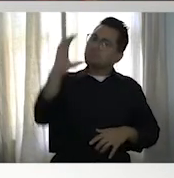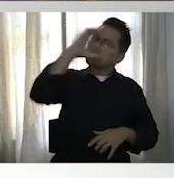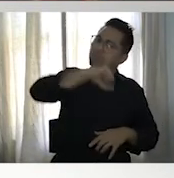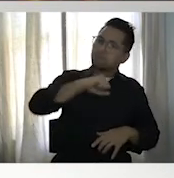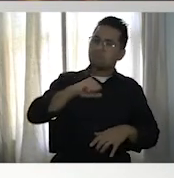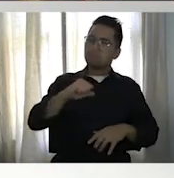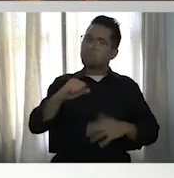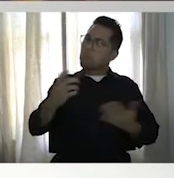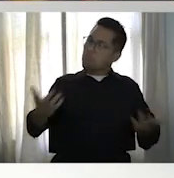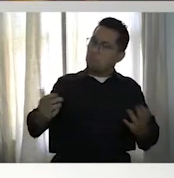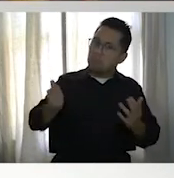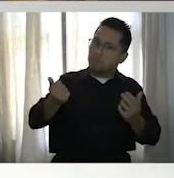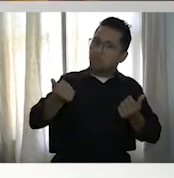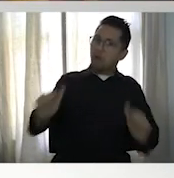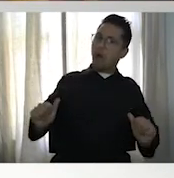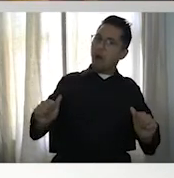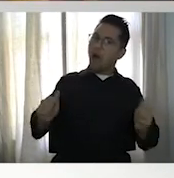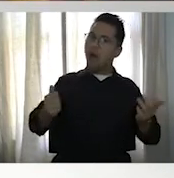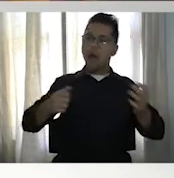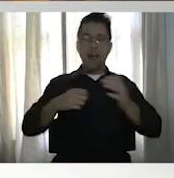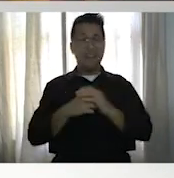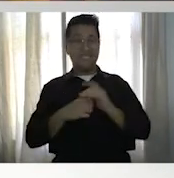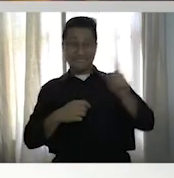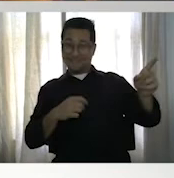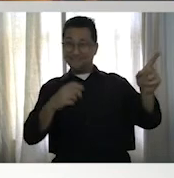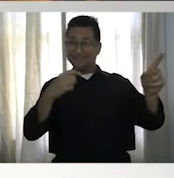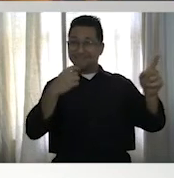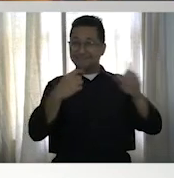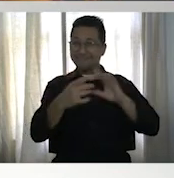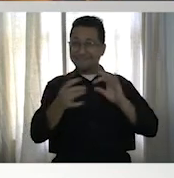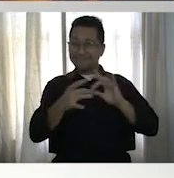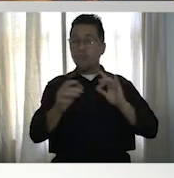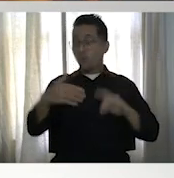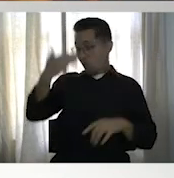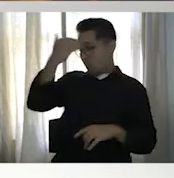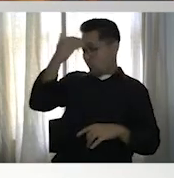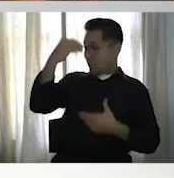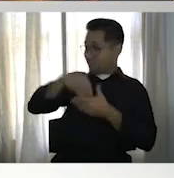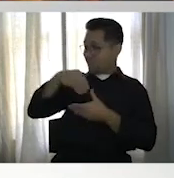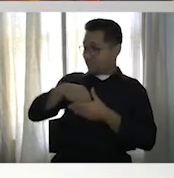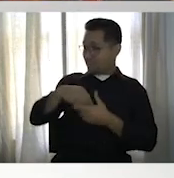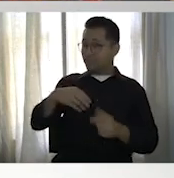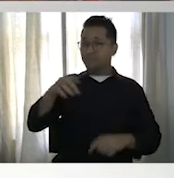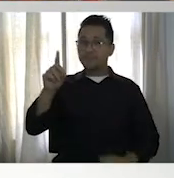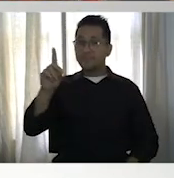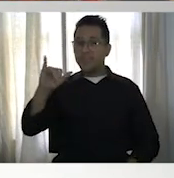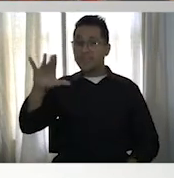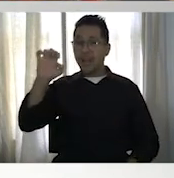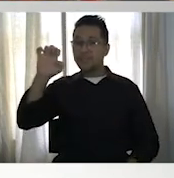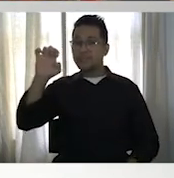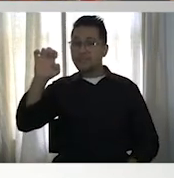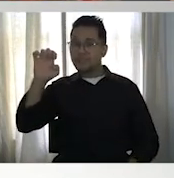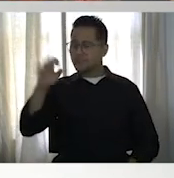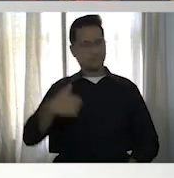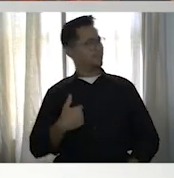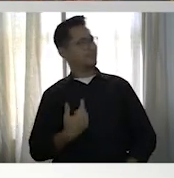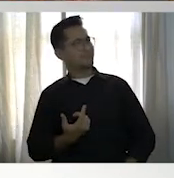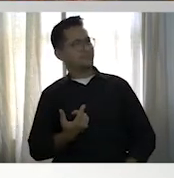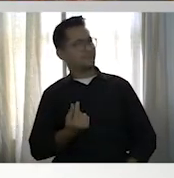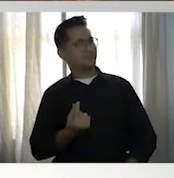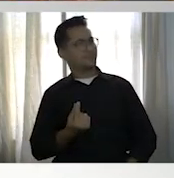risk take, guess. What that boy said was, oh, I know what's in the box, a dice. And I'm like,